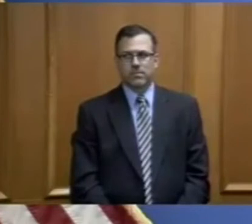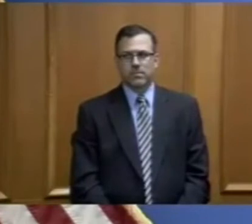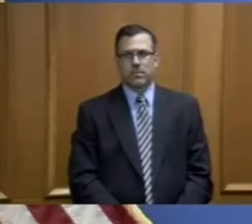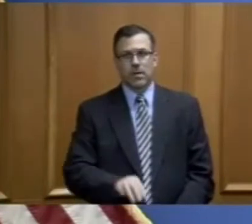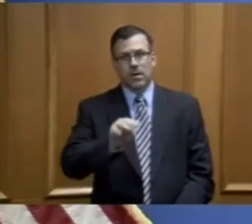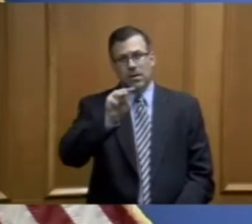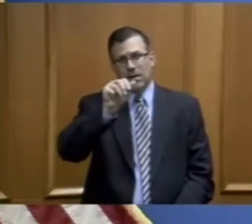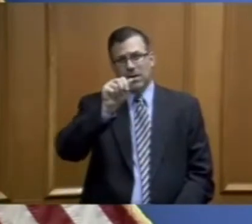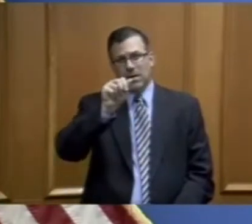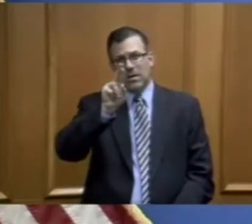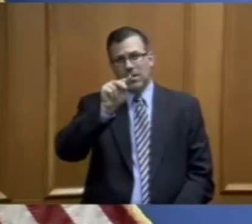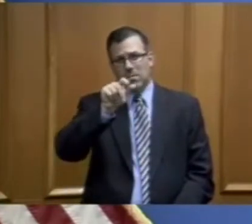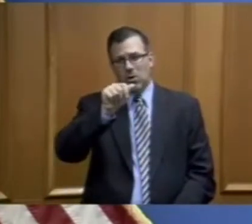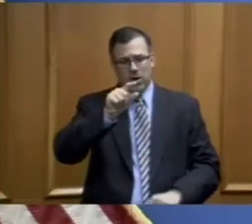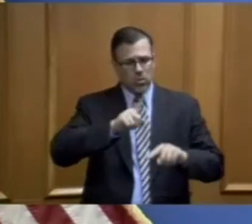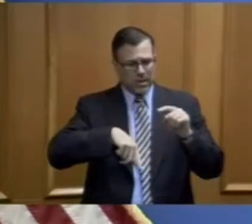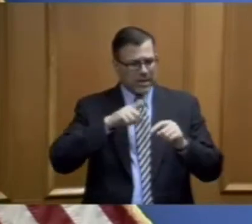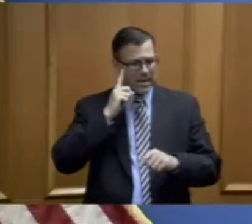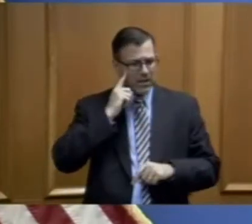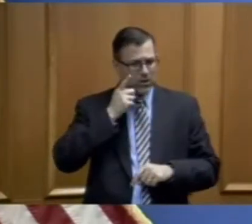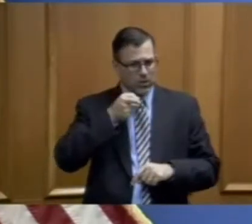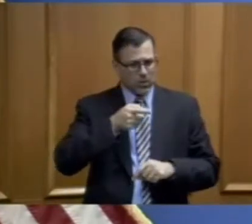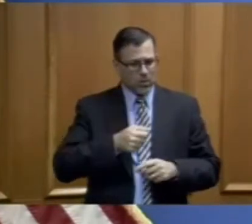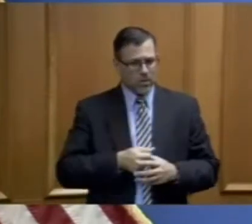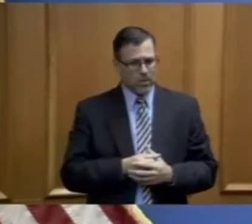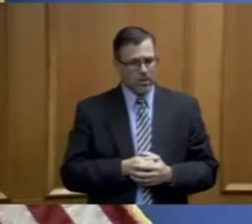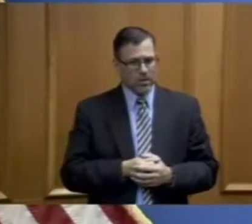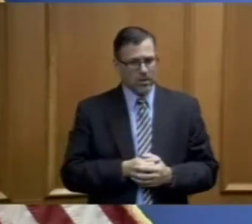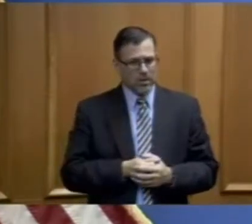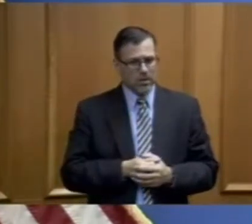Marta, we're having some trouble hearing you.